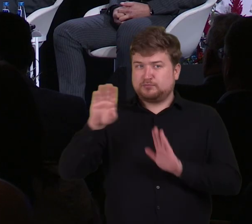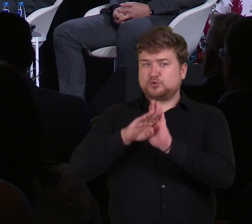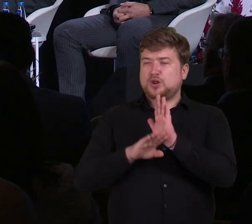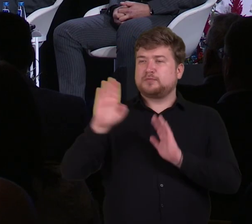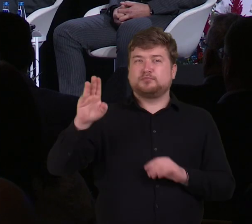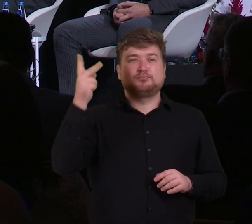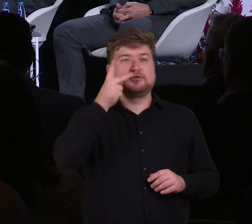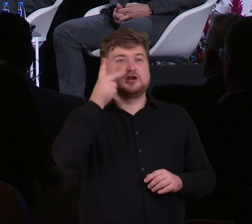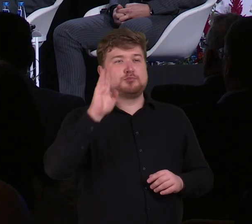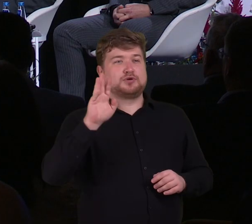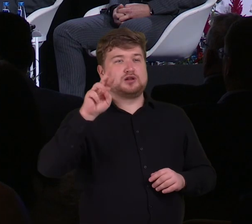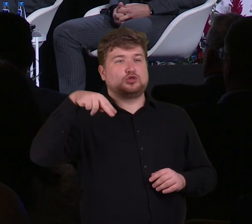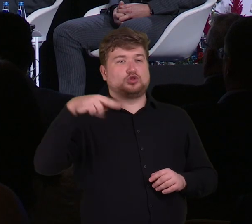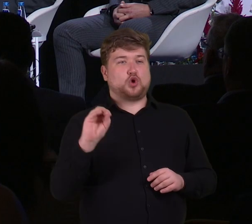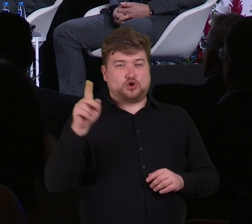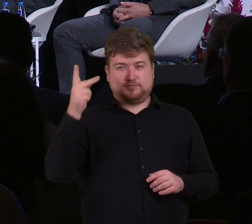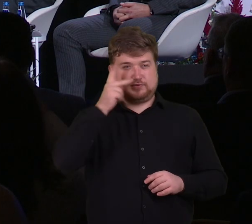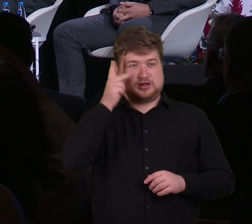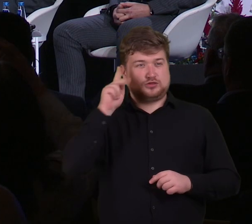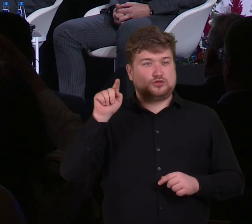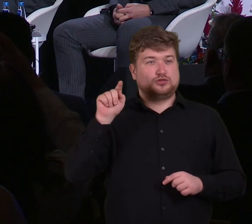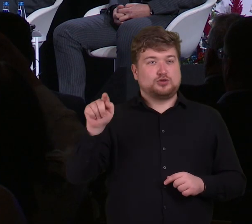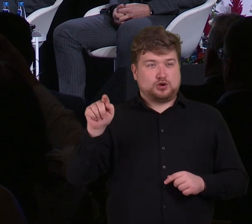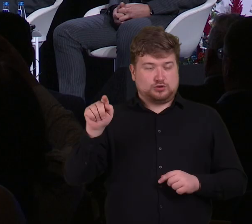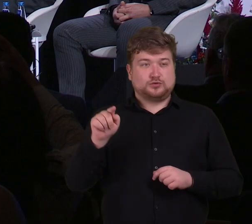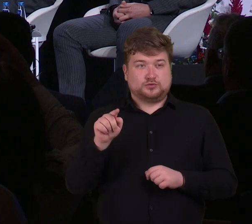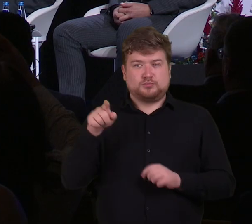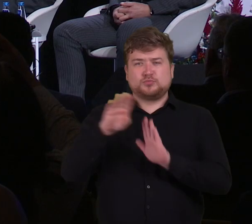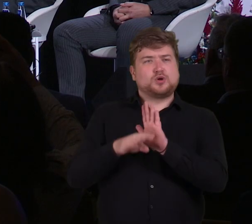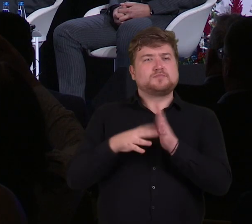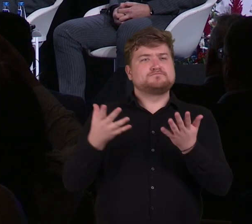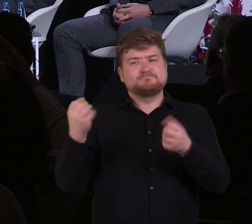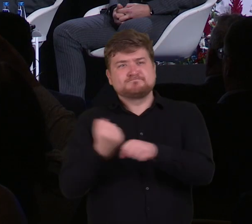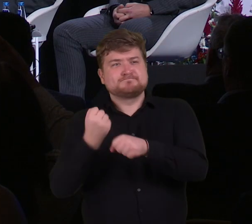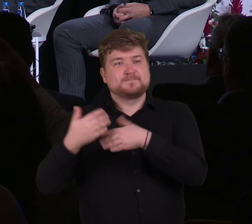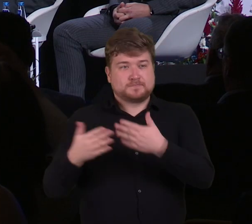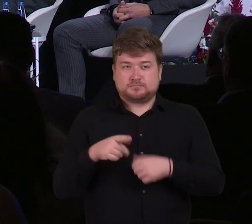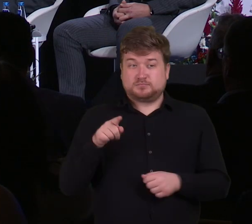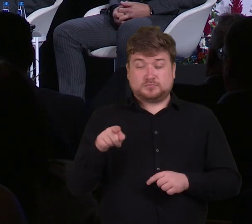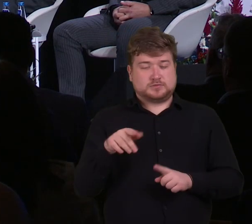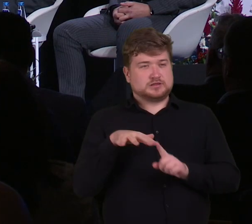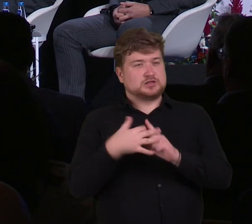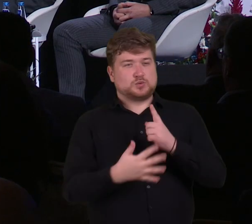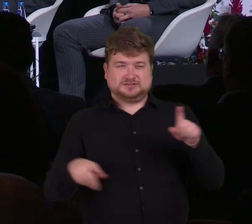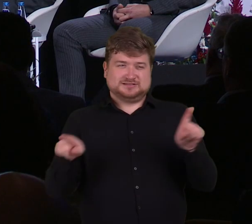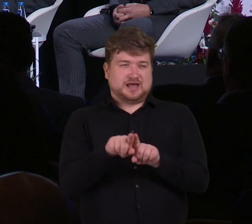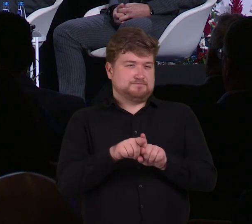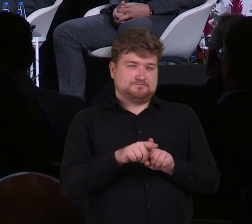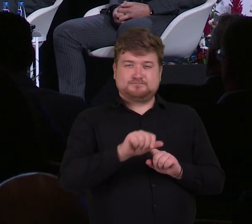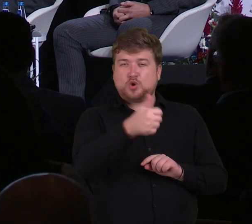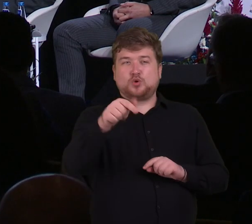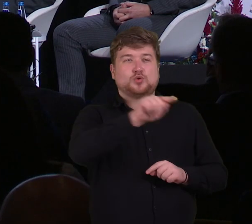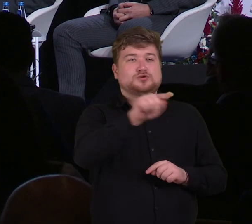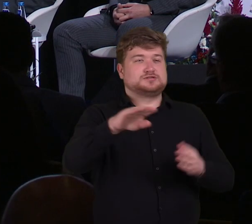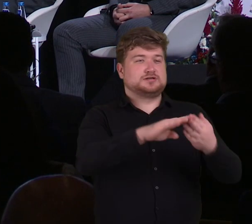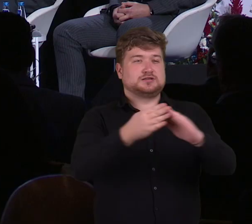the same situation as in many cases. So the city, urban areas, two kind of the instruments, CLLD, ITI. How you cope with it